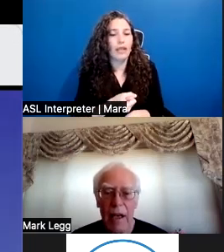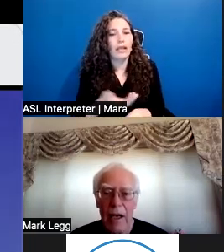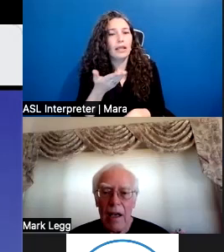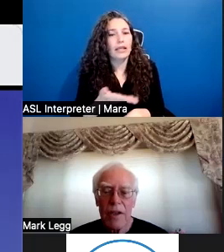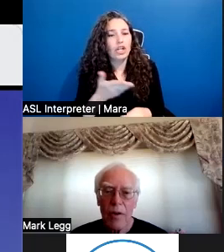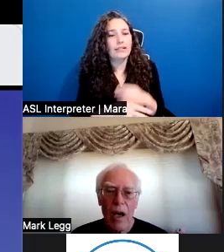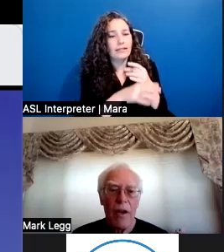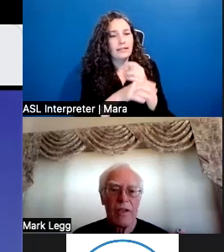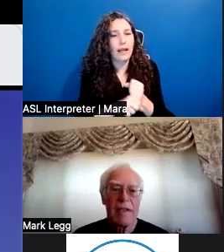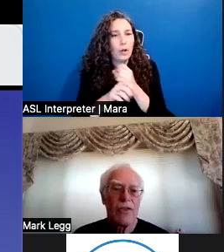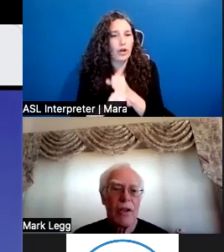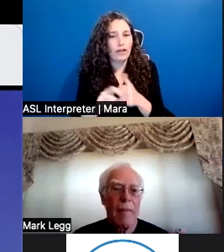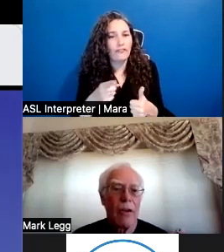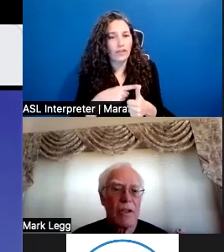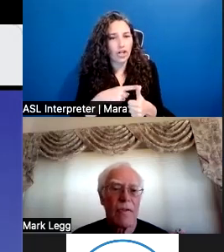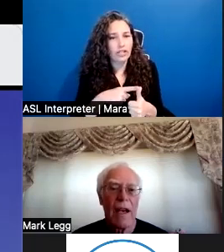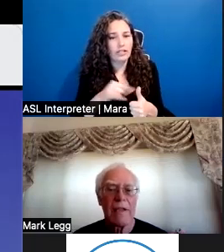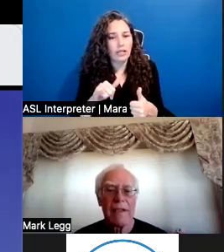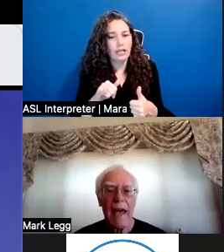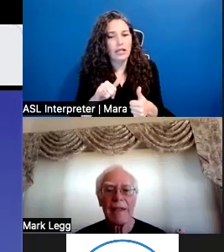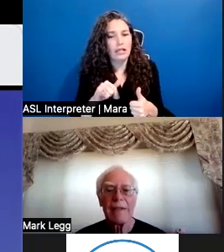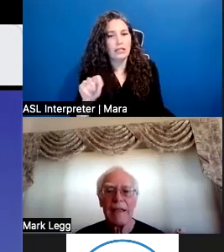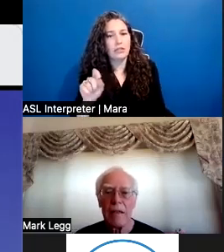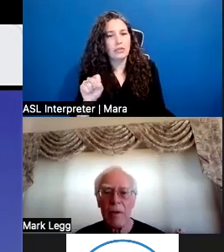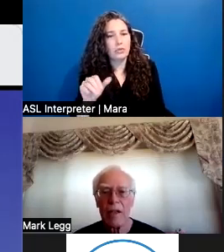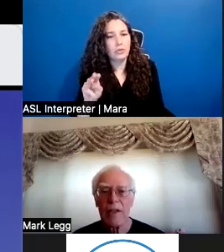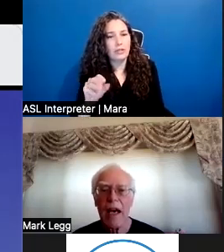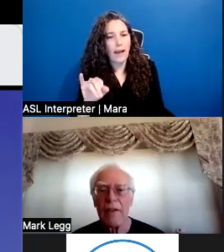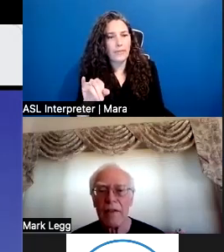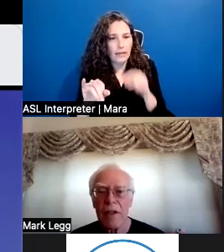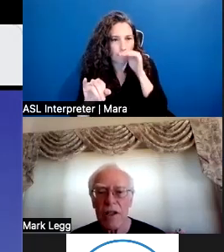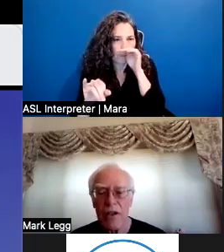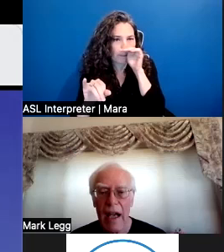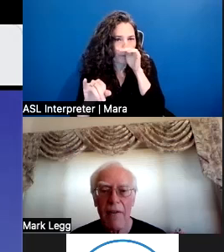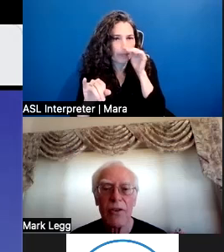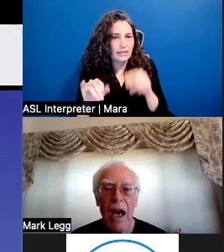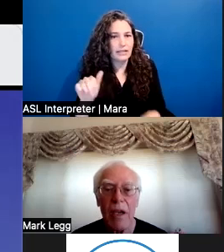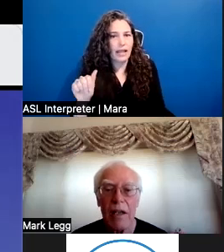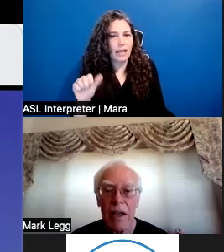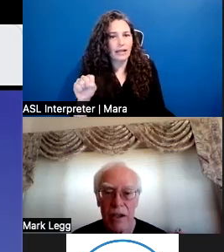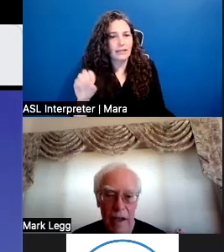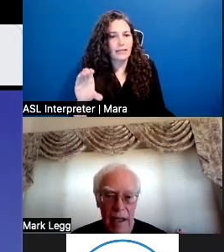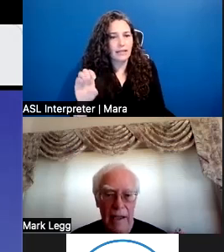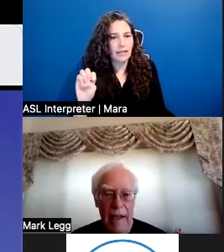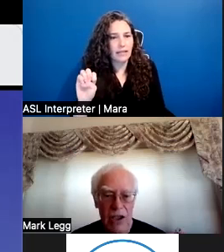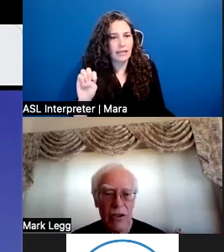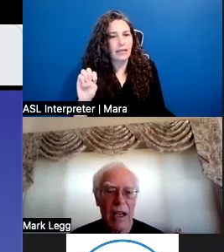But first of all, there's this tsunami loads and effects. This is ASCE, the American Society of Civil Engineers. They have a tsunami